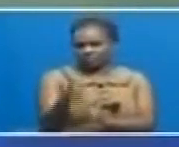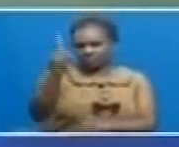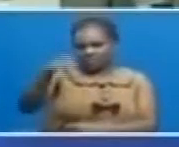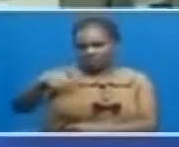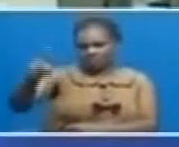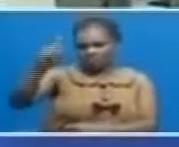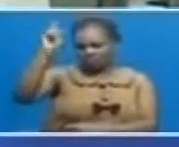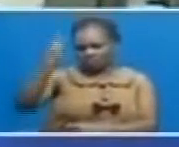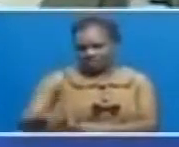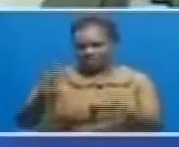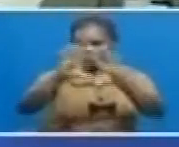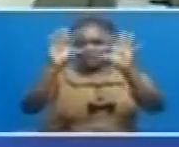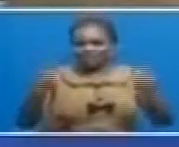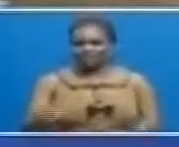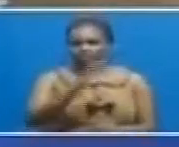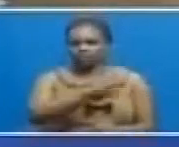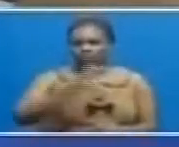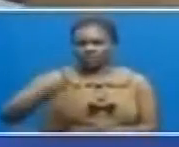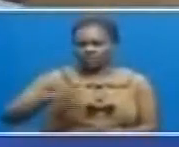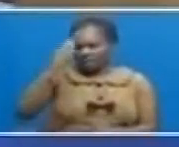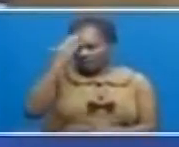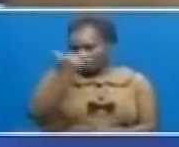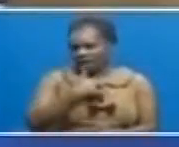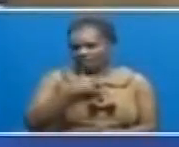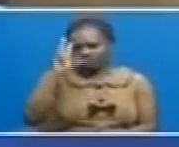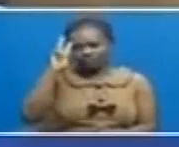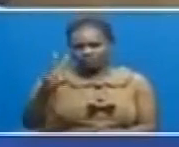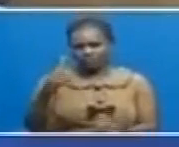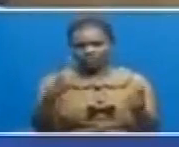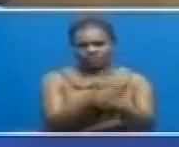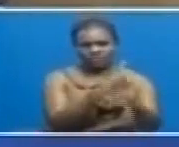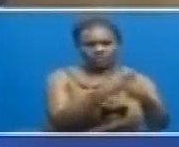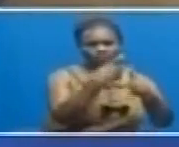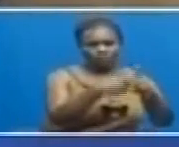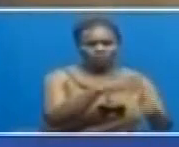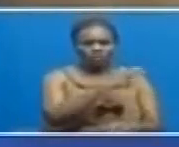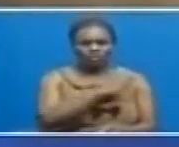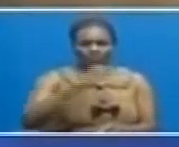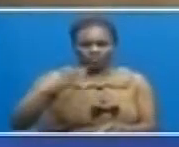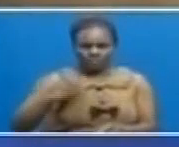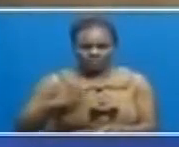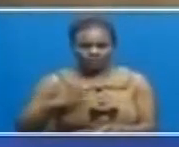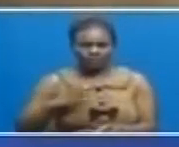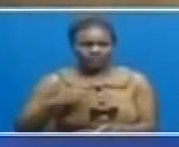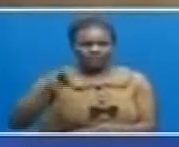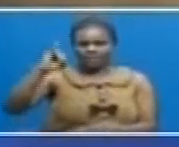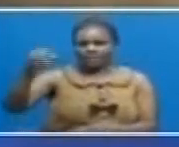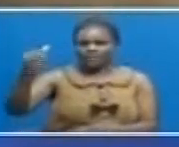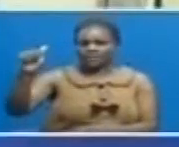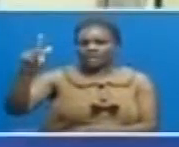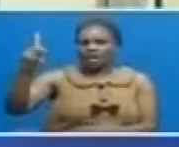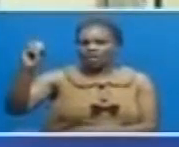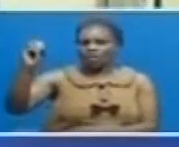by the Budget Committee after taking the views of Treasury, the CBK and other stakeholders. Jacoyo Midio,